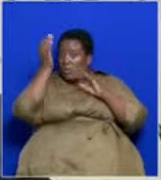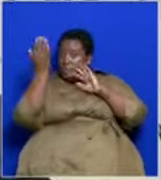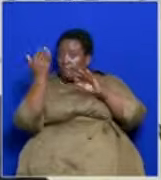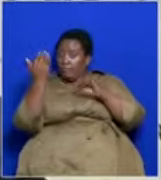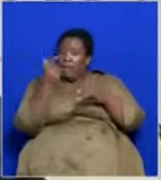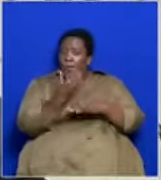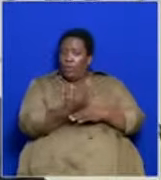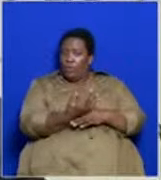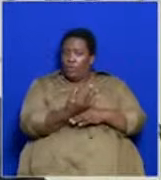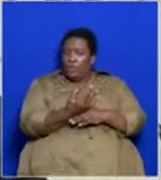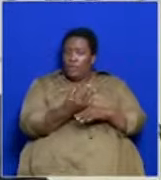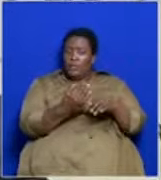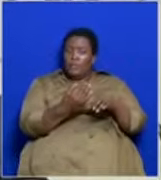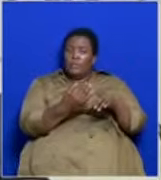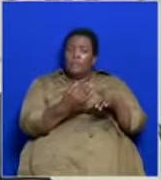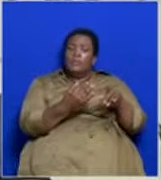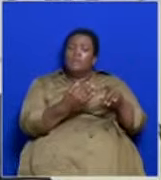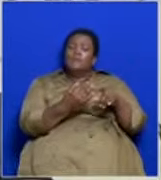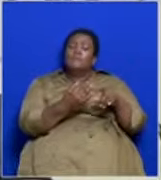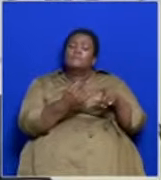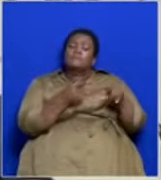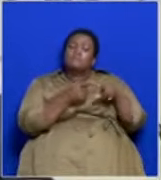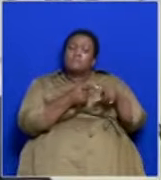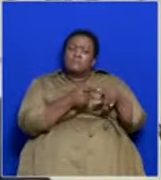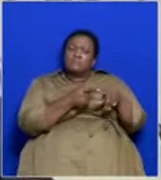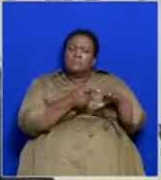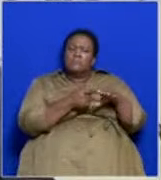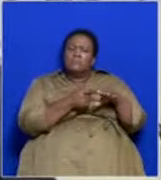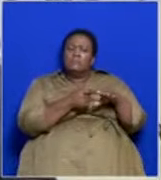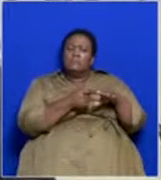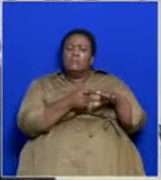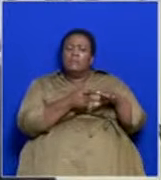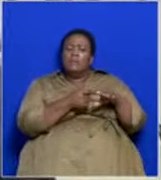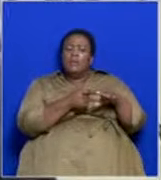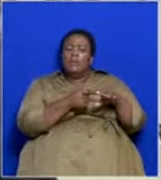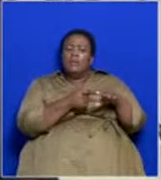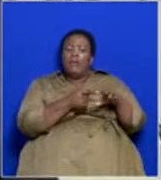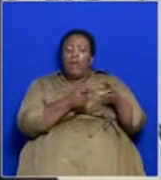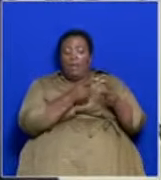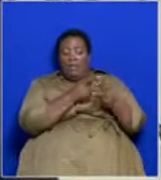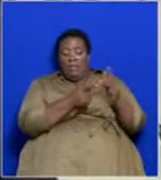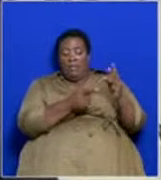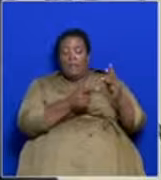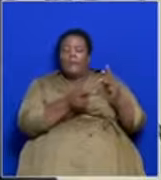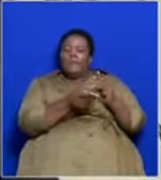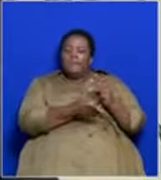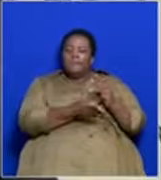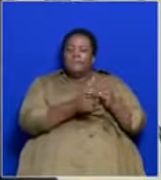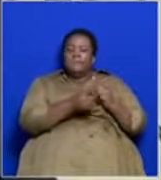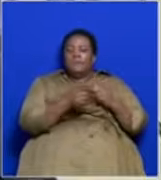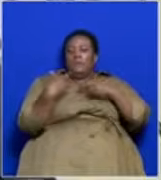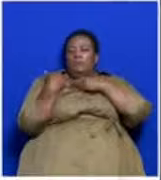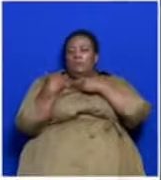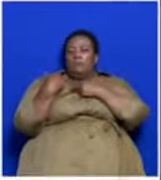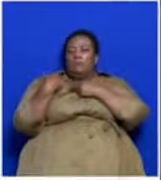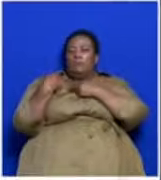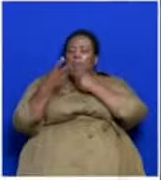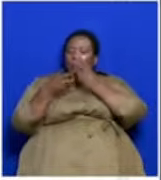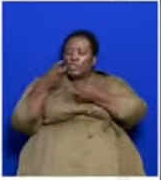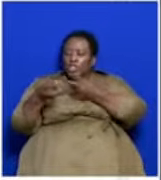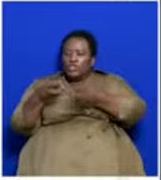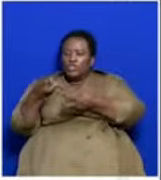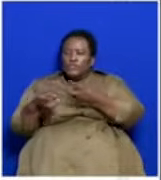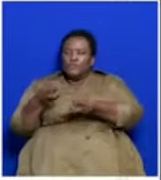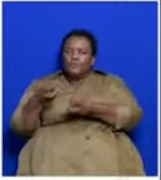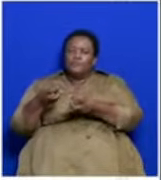with the other evidence that they are the one who were responsible of searching and packing cigarettes into